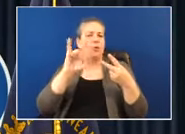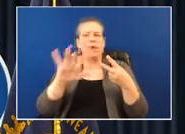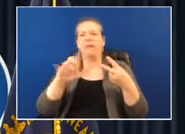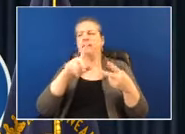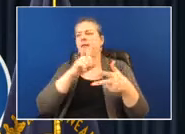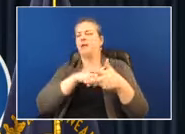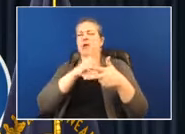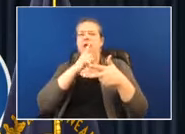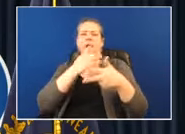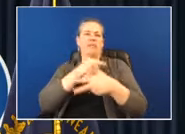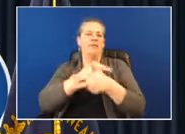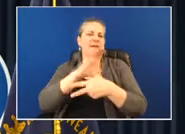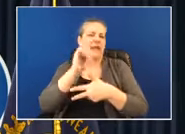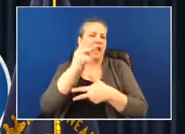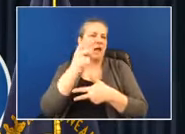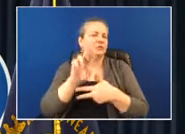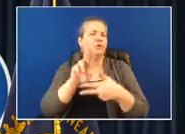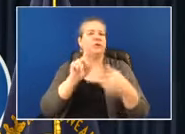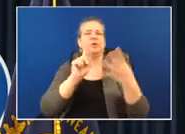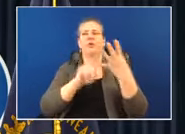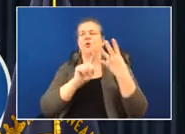cancers and to support you for